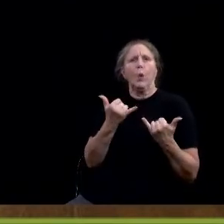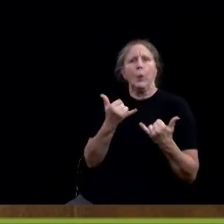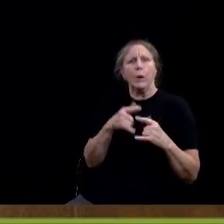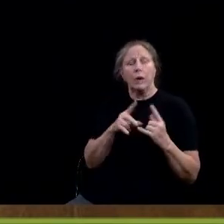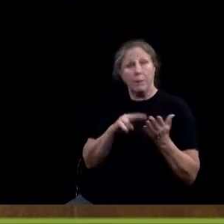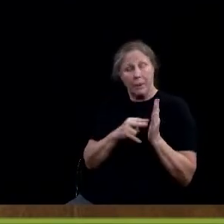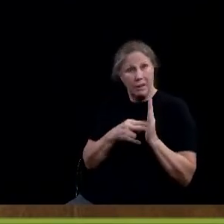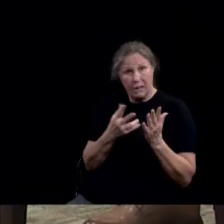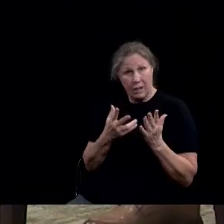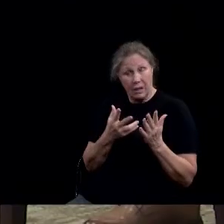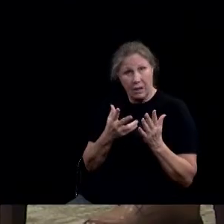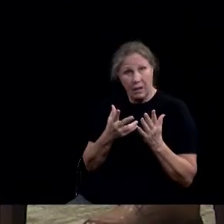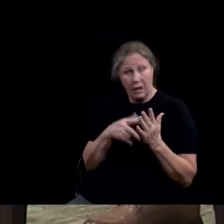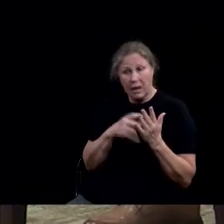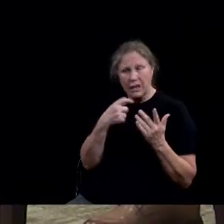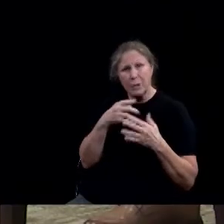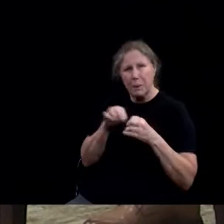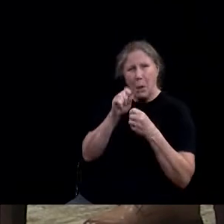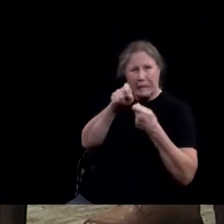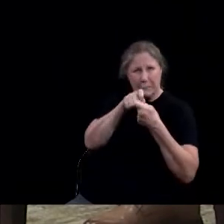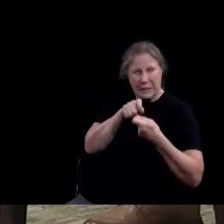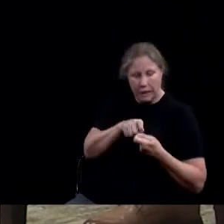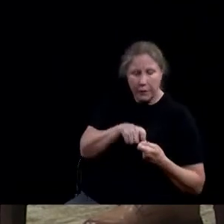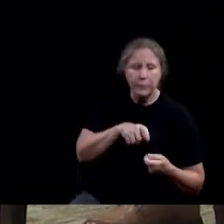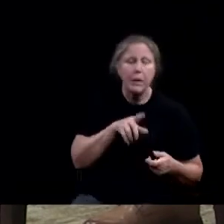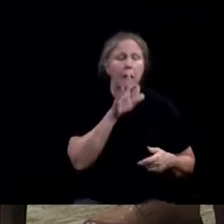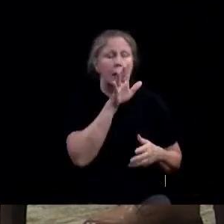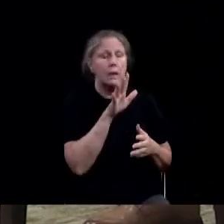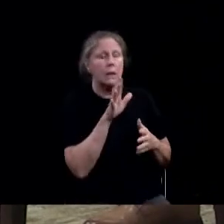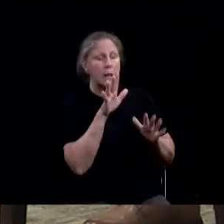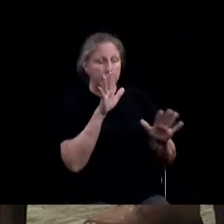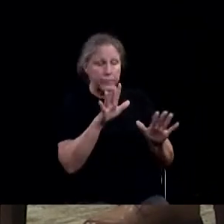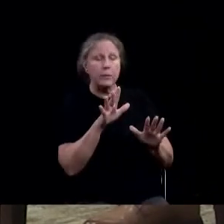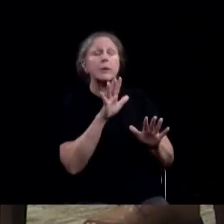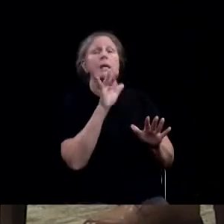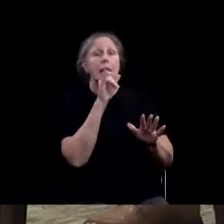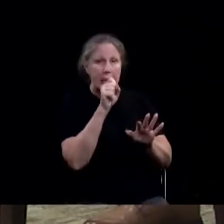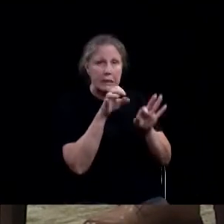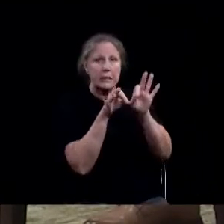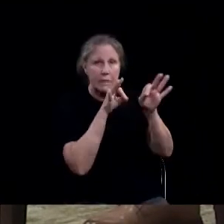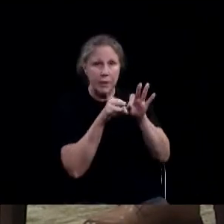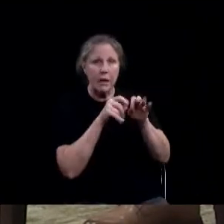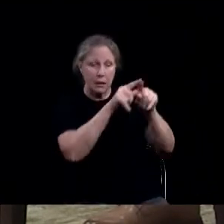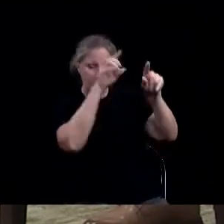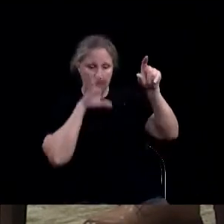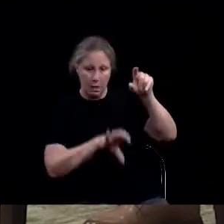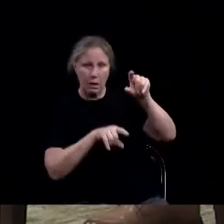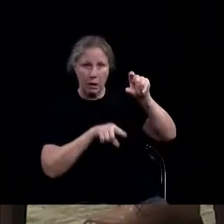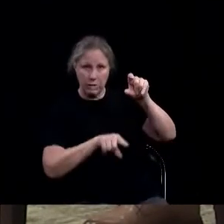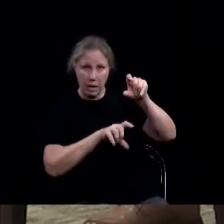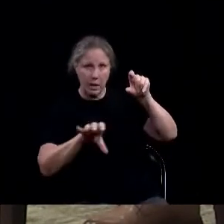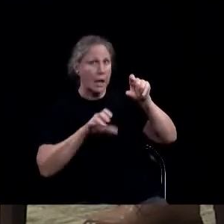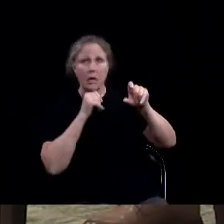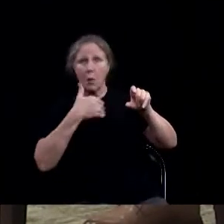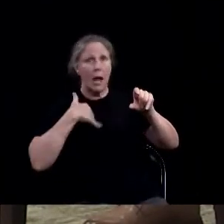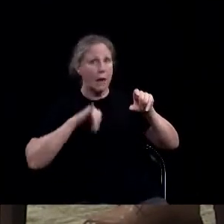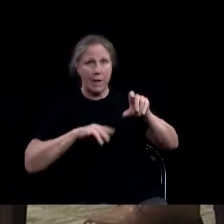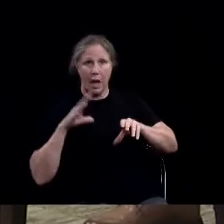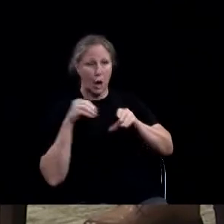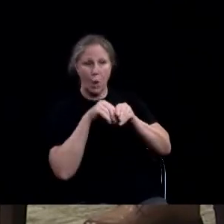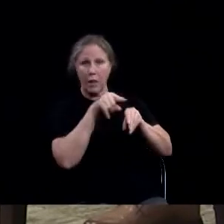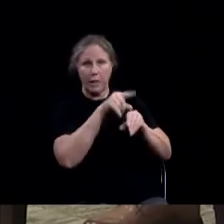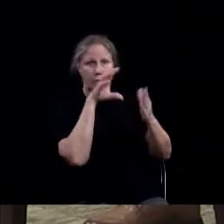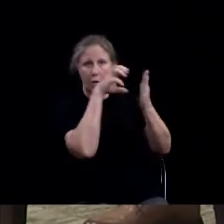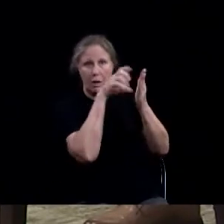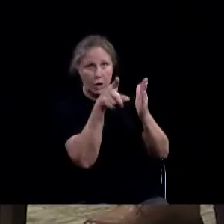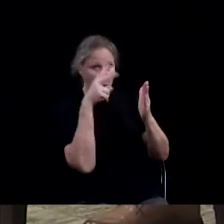are we talking about? It is defined in the subdivision ordinance. We don't have that included in this change, but it is in the subdivision